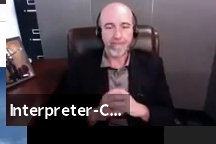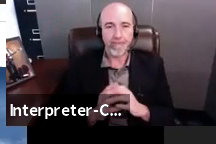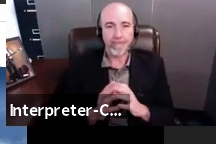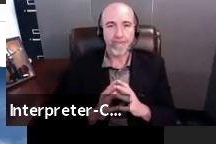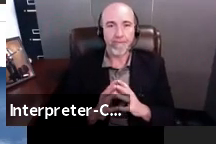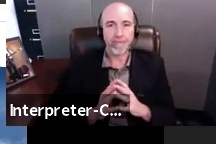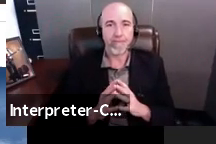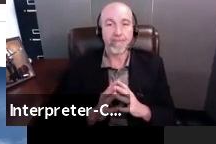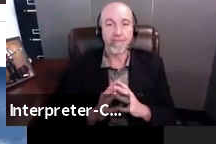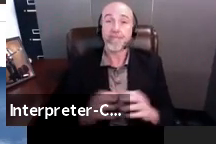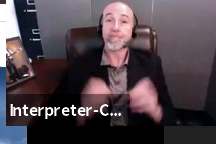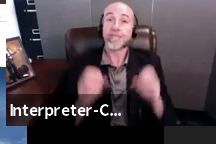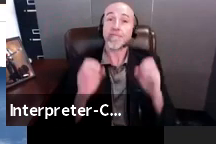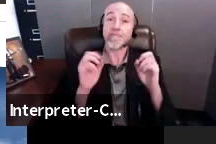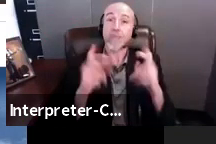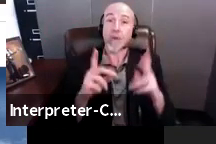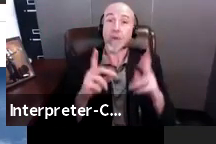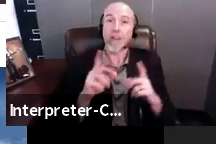All right.